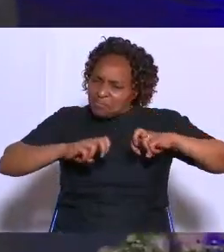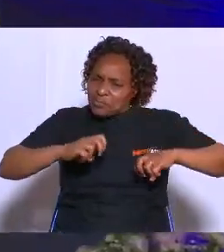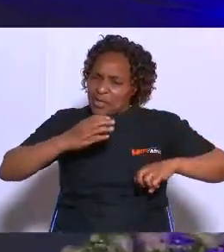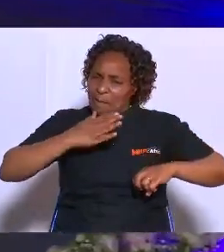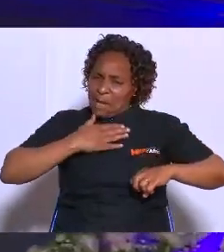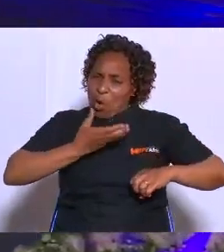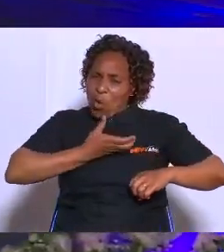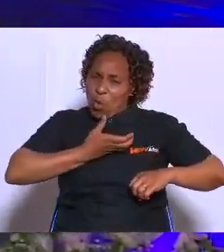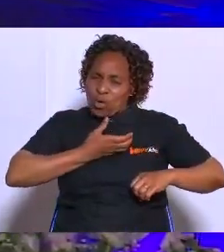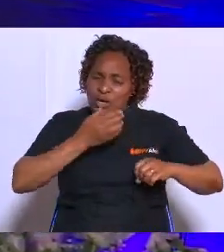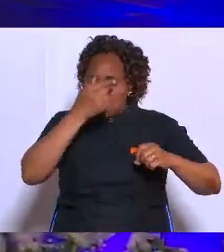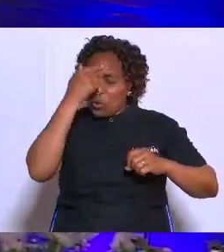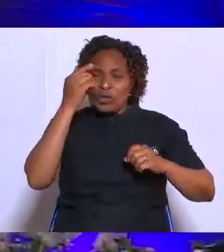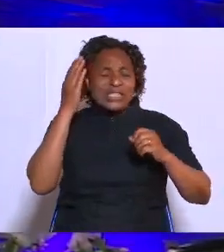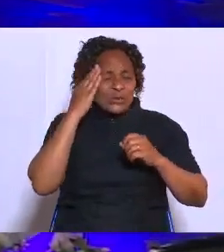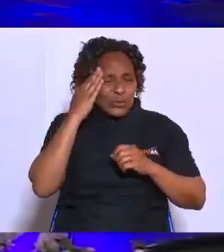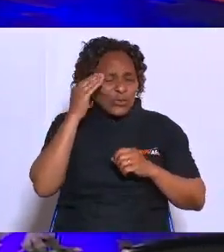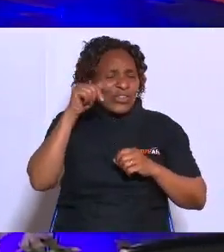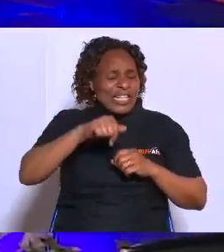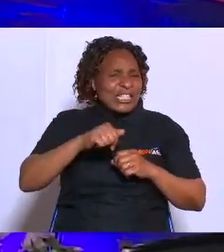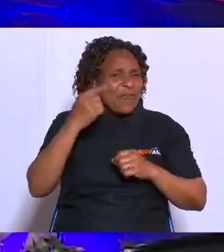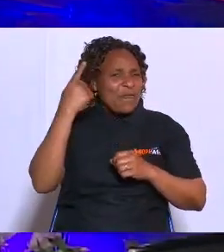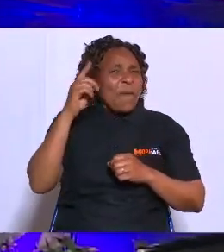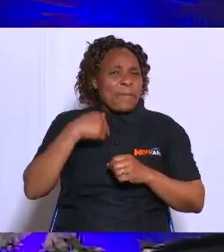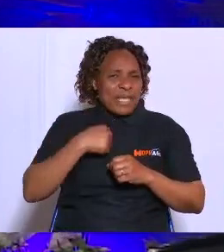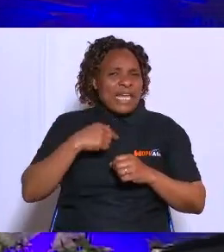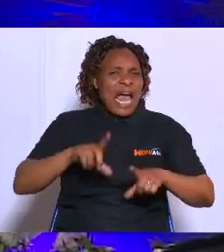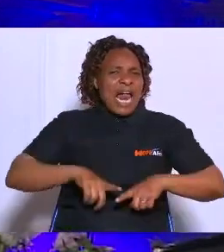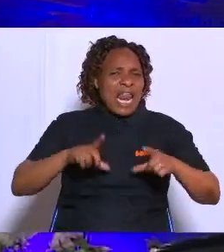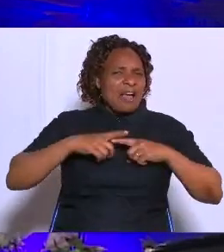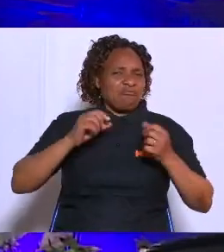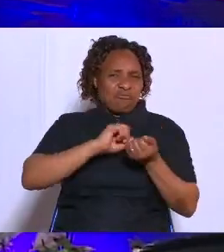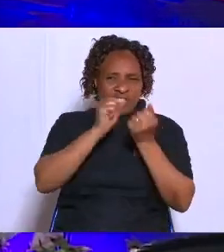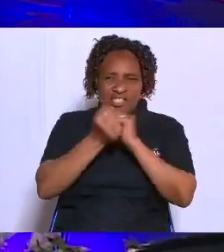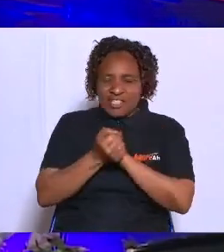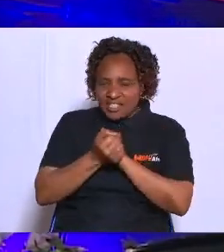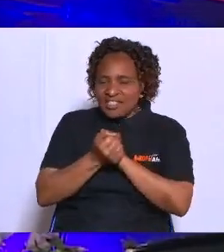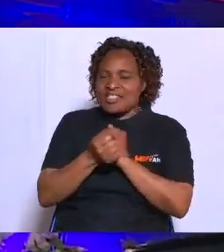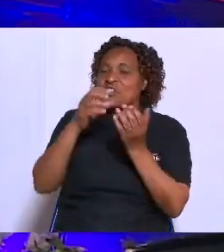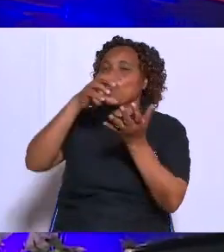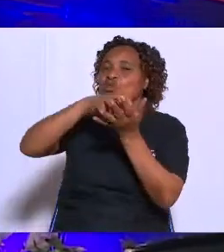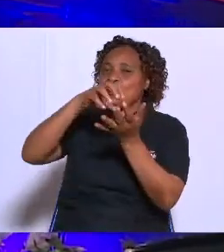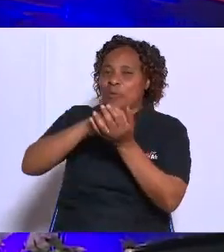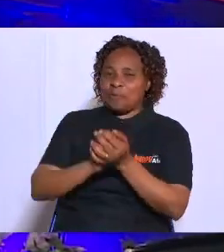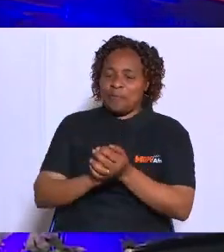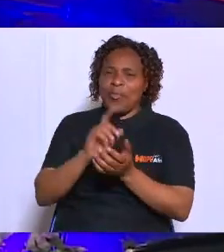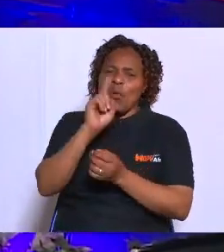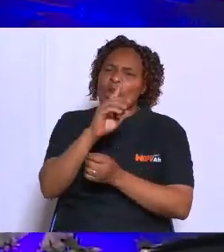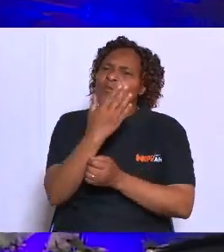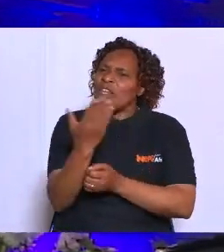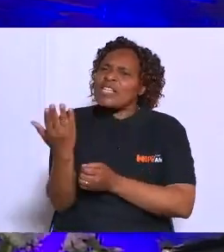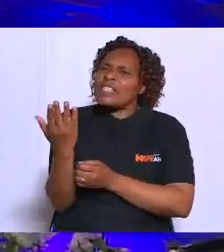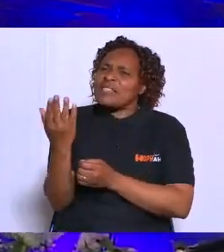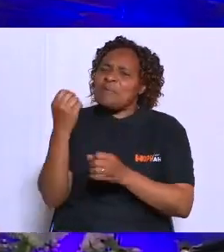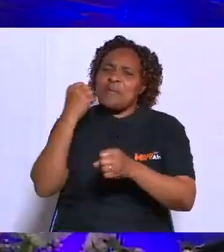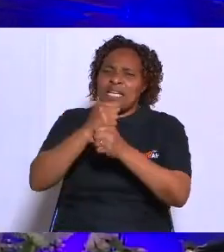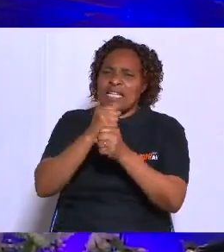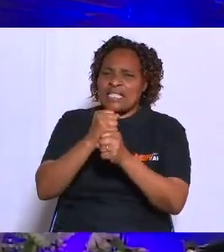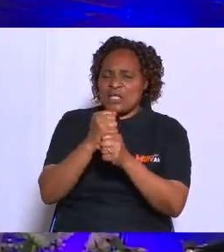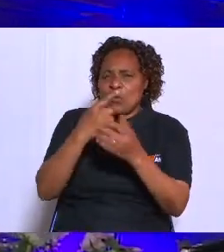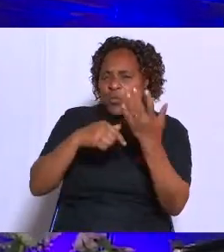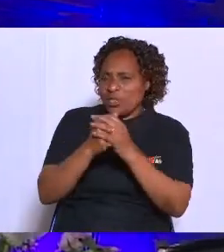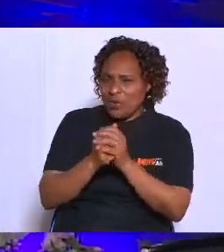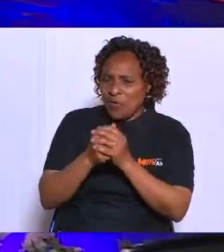because I knew that this for me would be a life-changing decision one of the first things I did was go to the